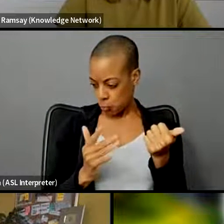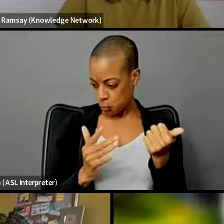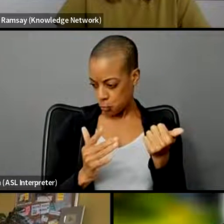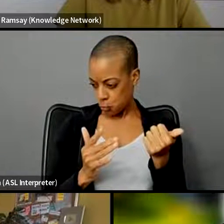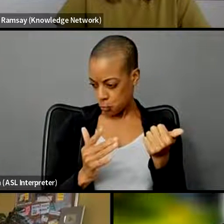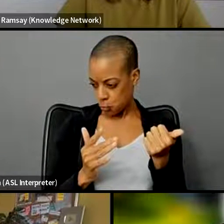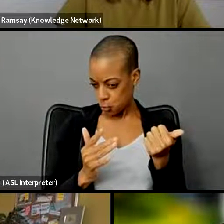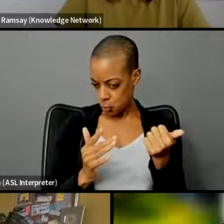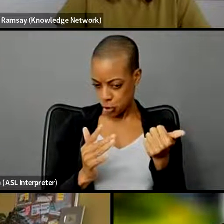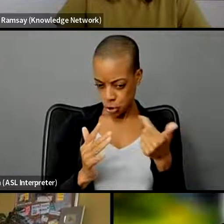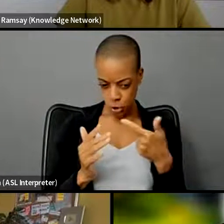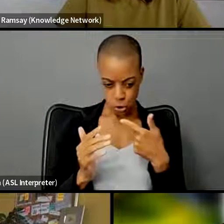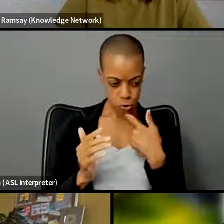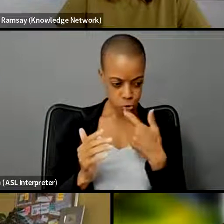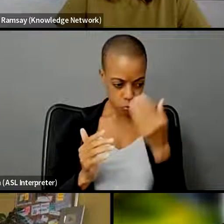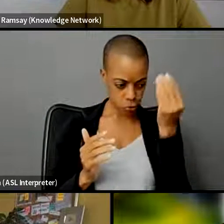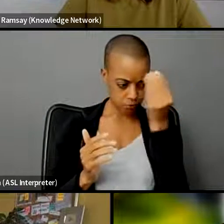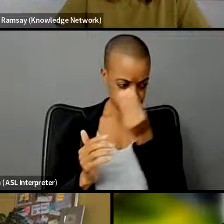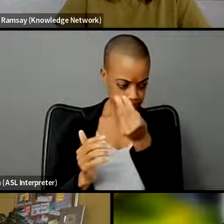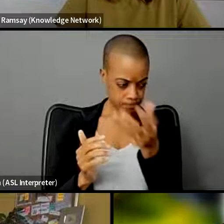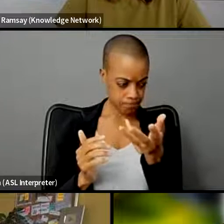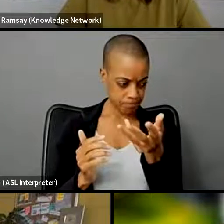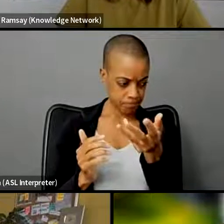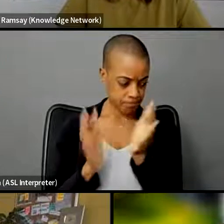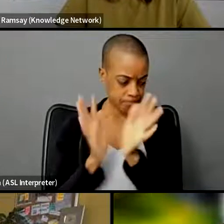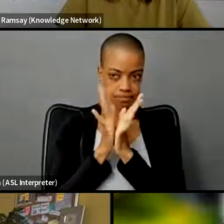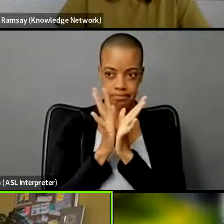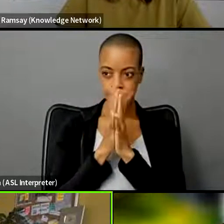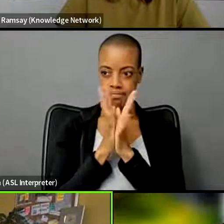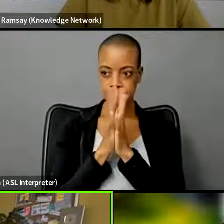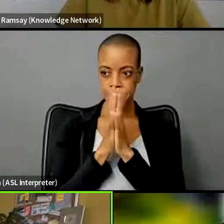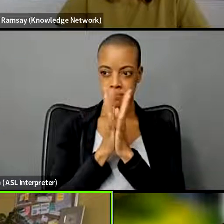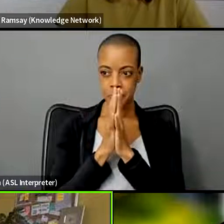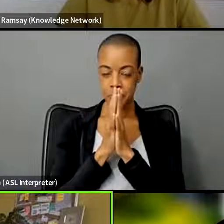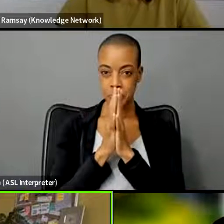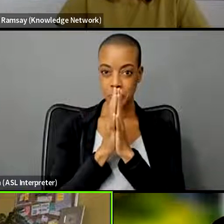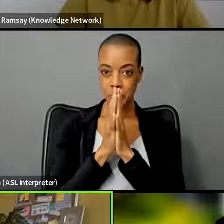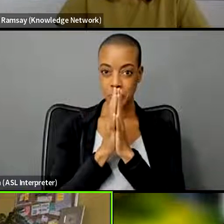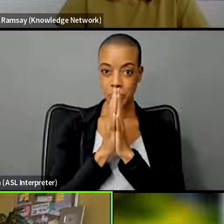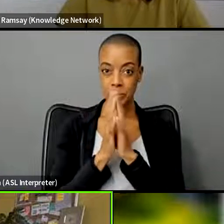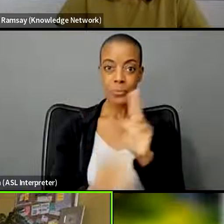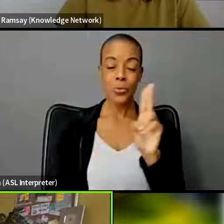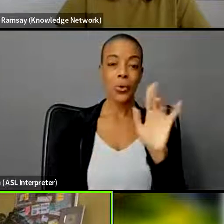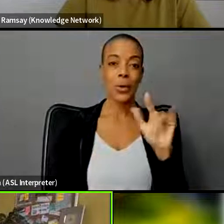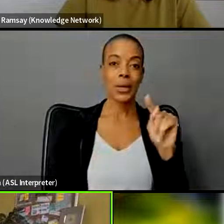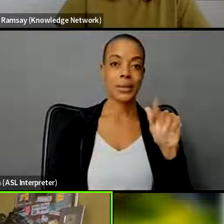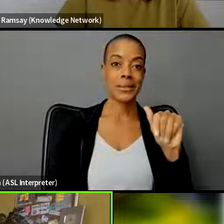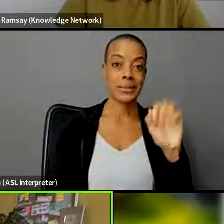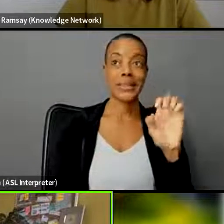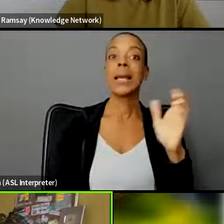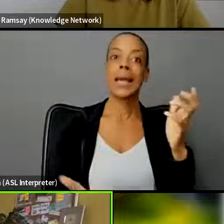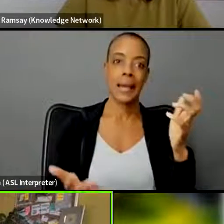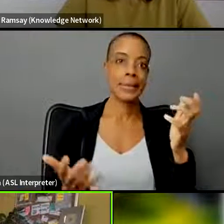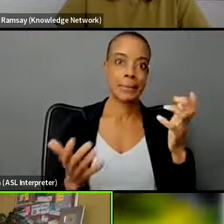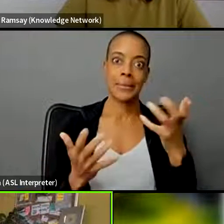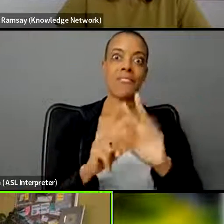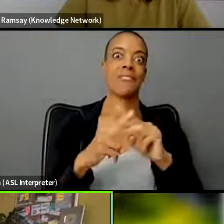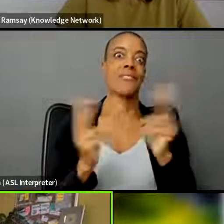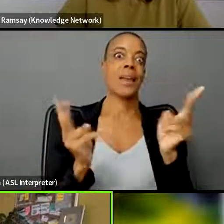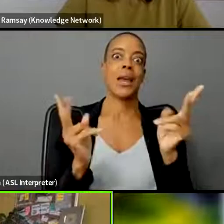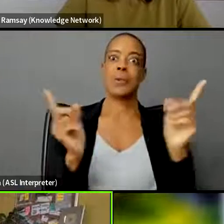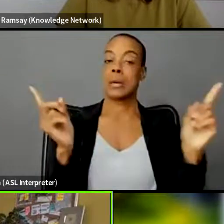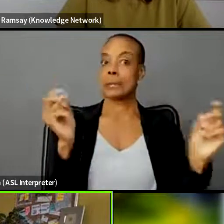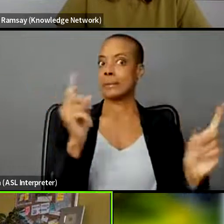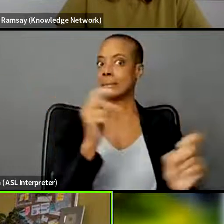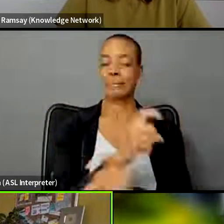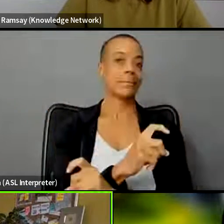be sharing? I'm trying to... I mean, I'm sure it's a really complex network of